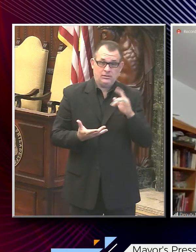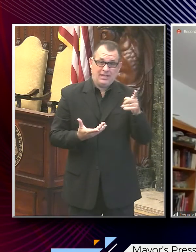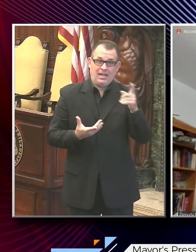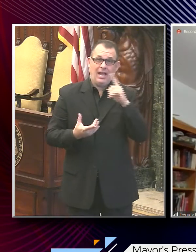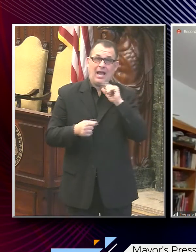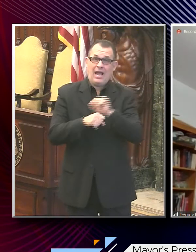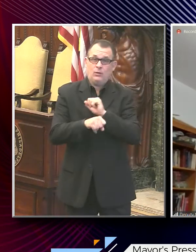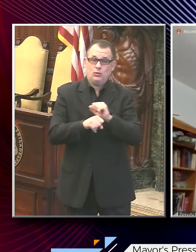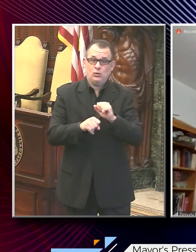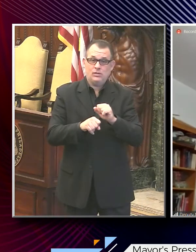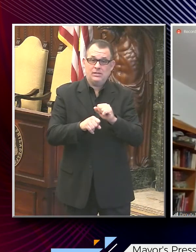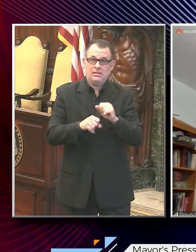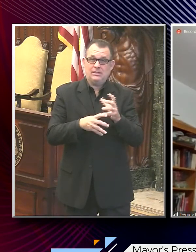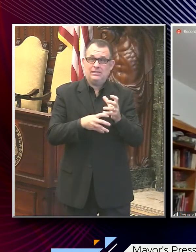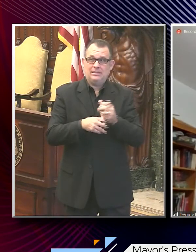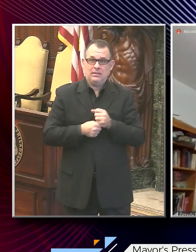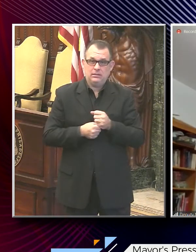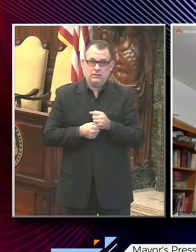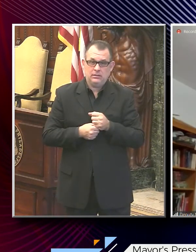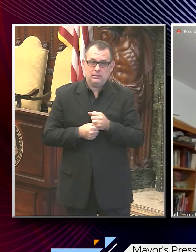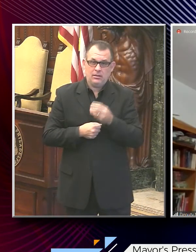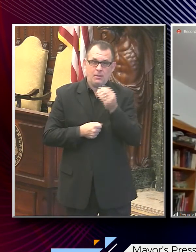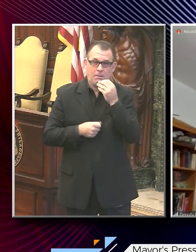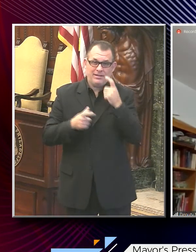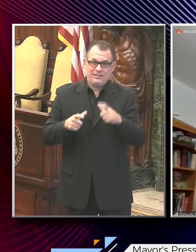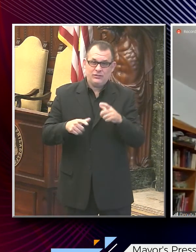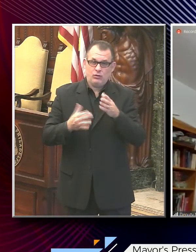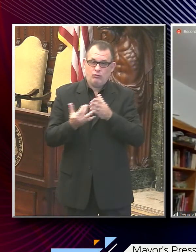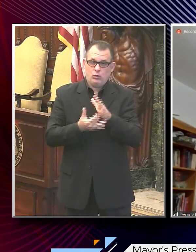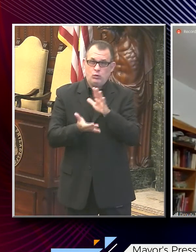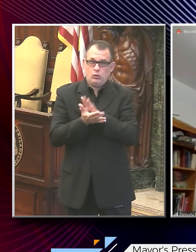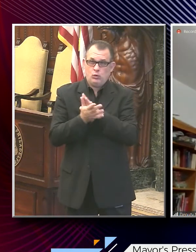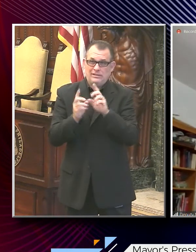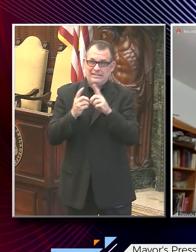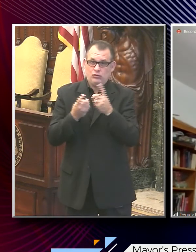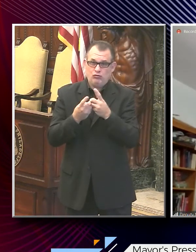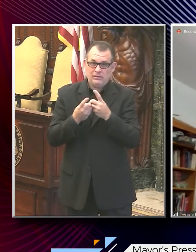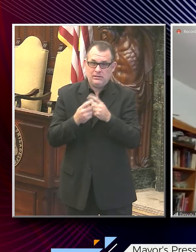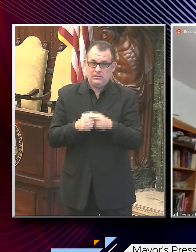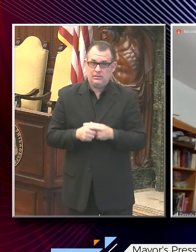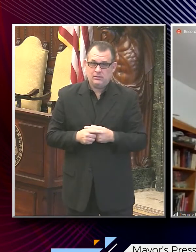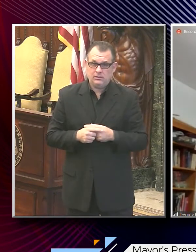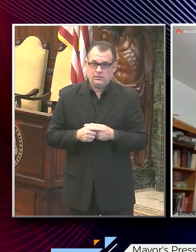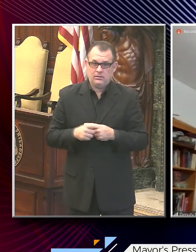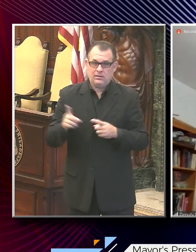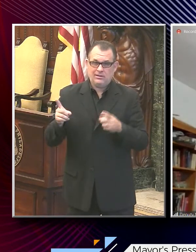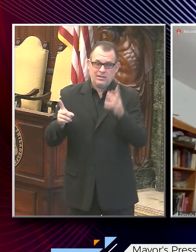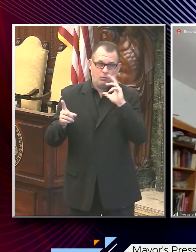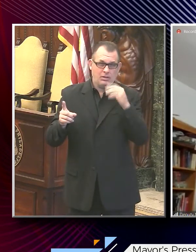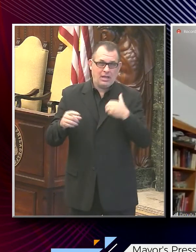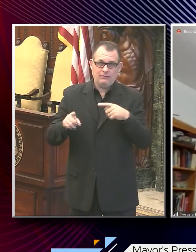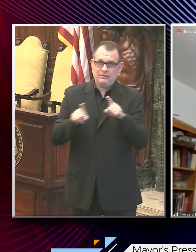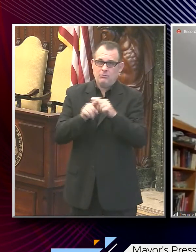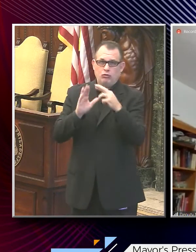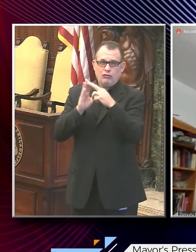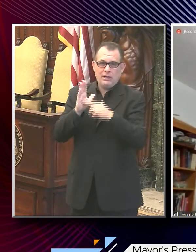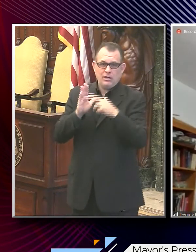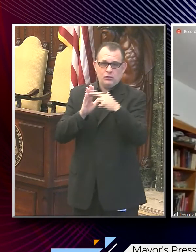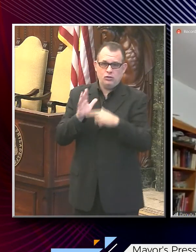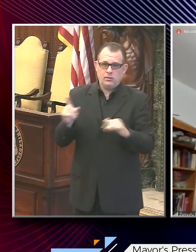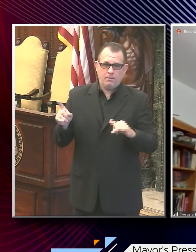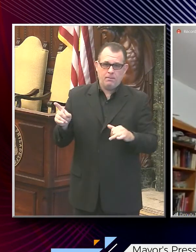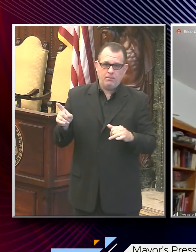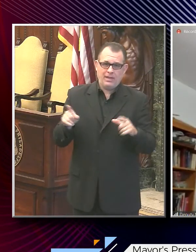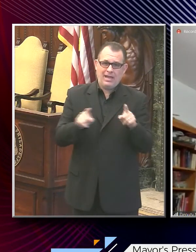receive meals through the school district, and they will be subject to the same rules as the school district in terms